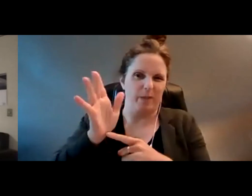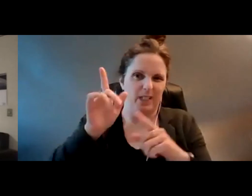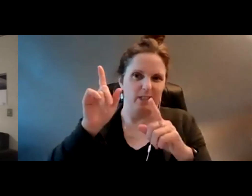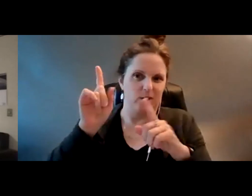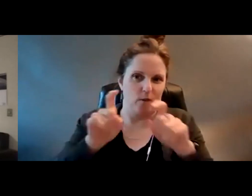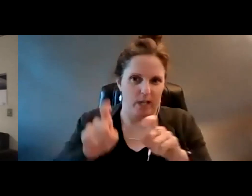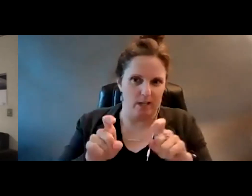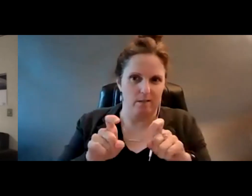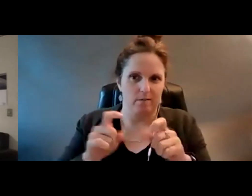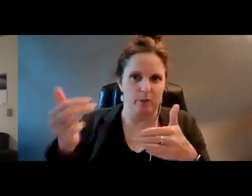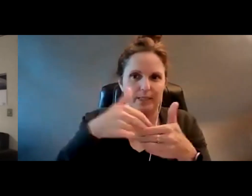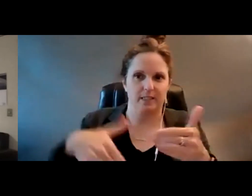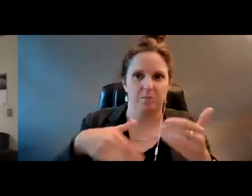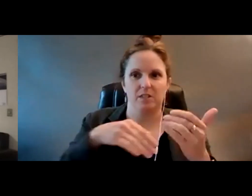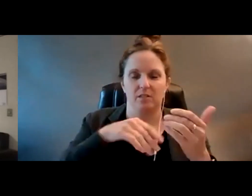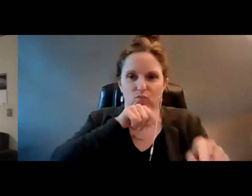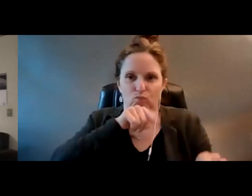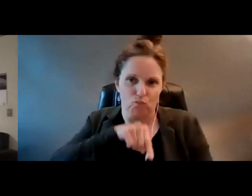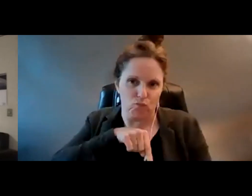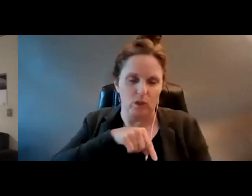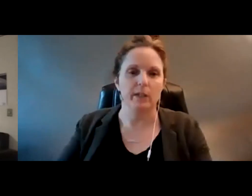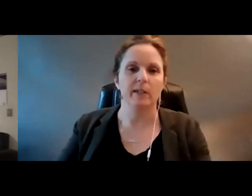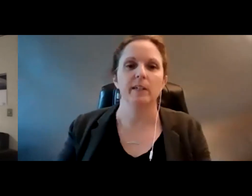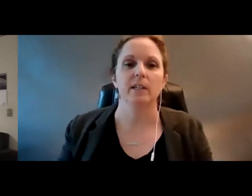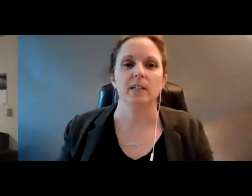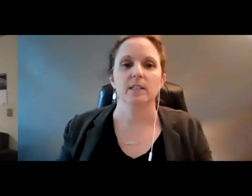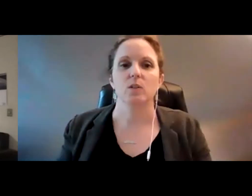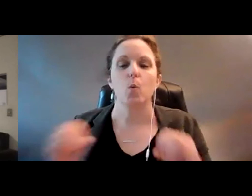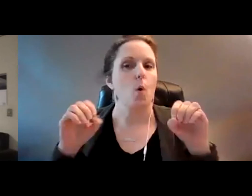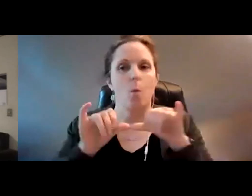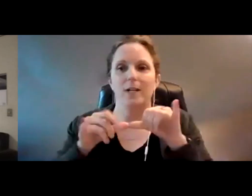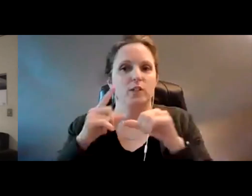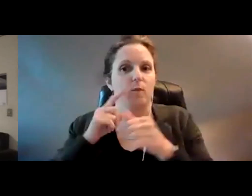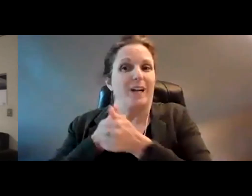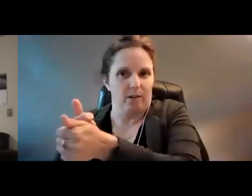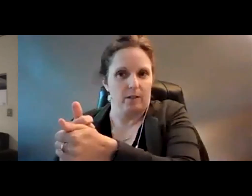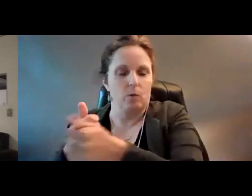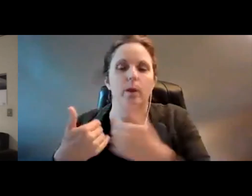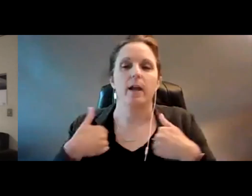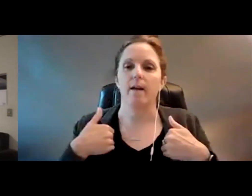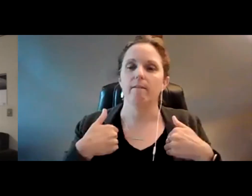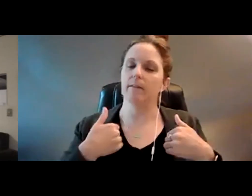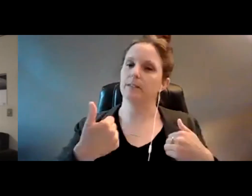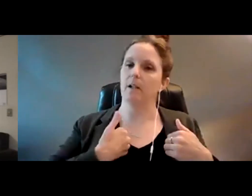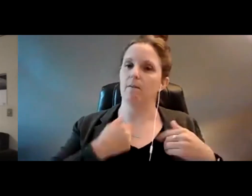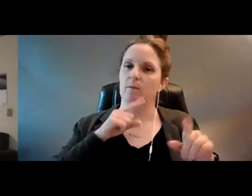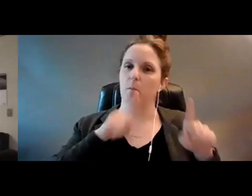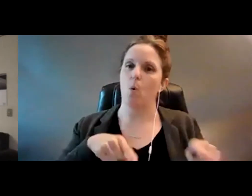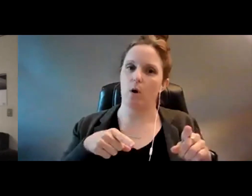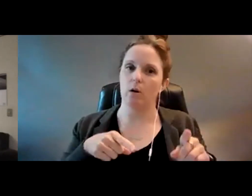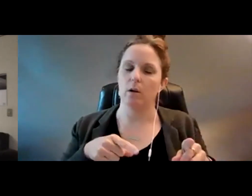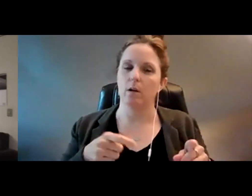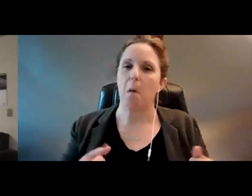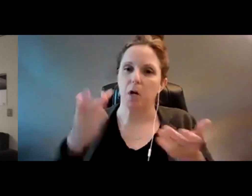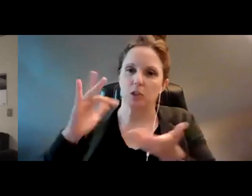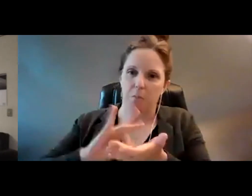question. So these numbers around taking the medication are from an annual self-report. It's